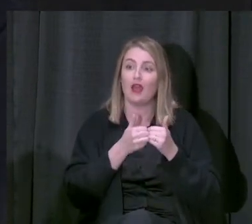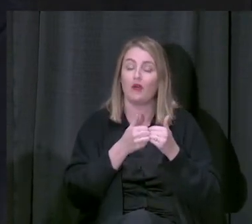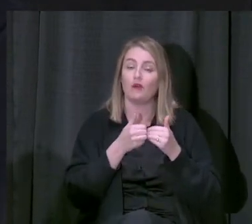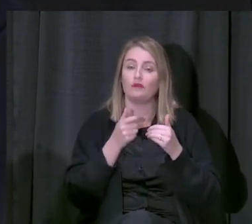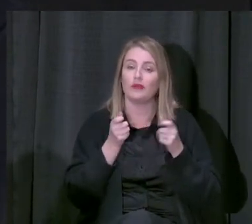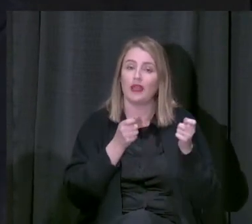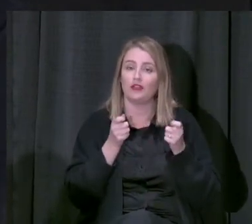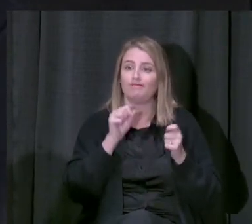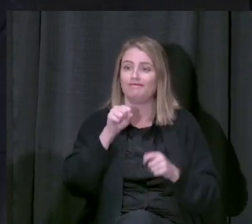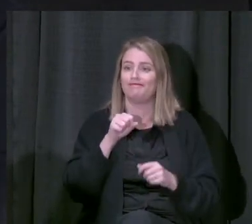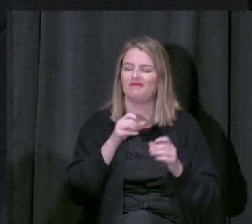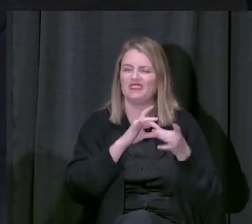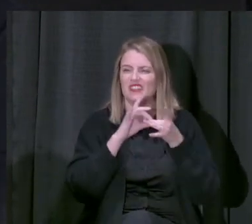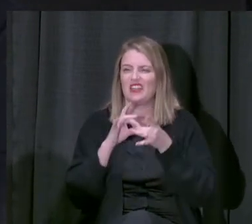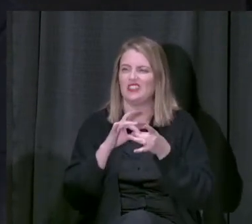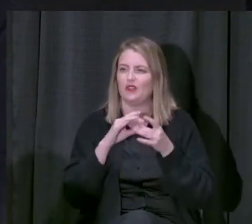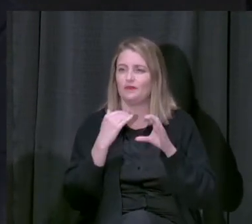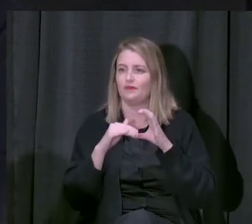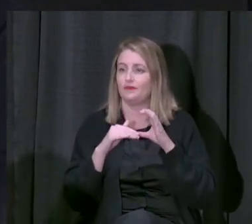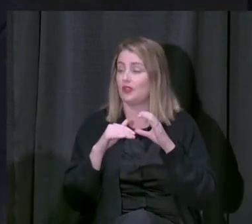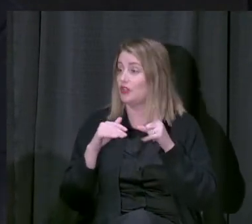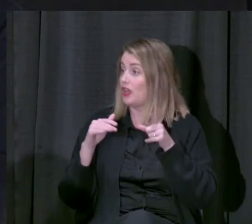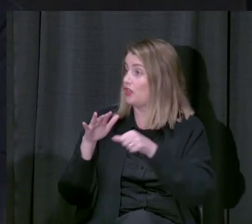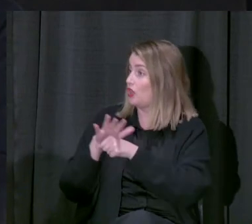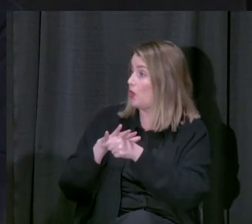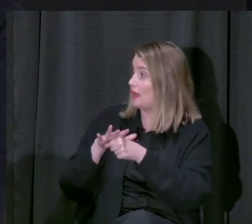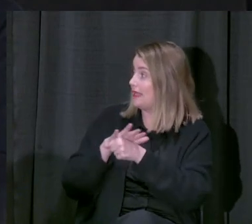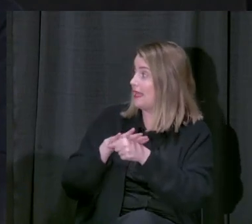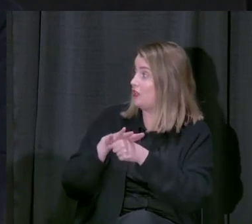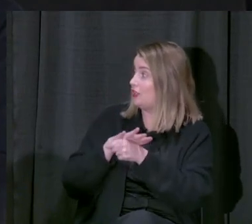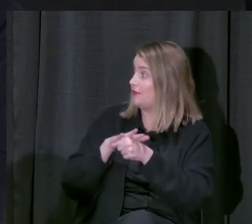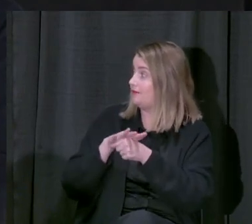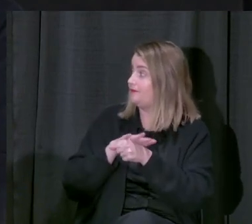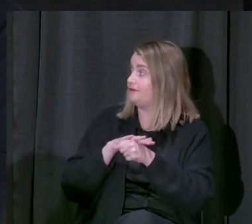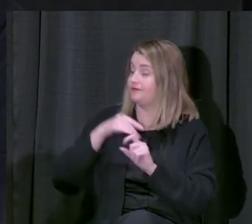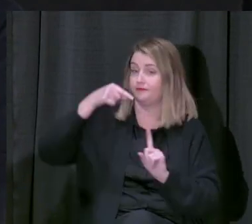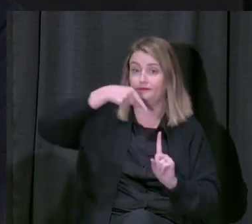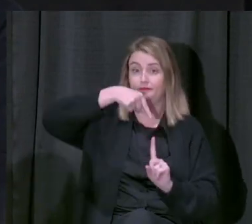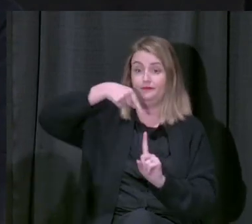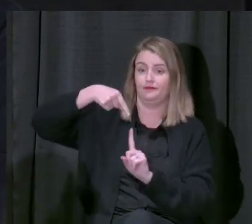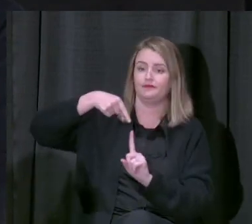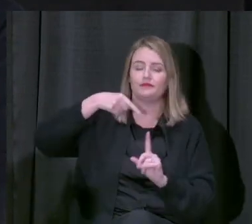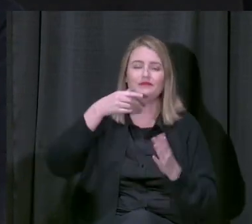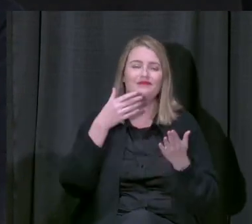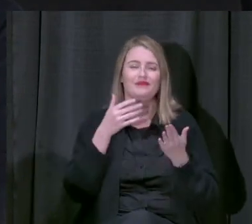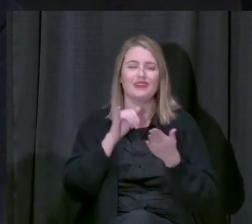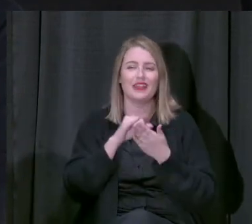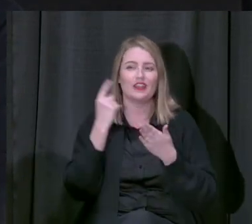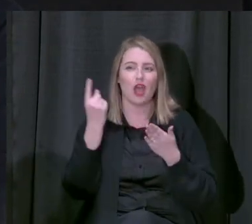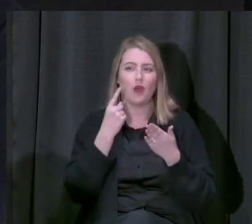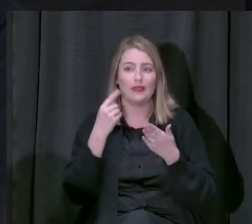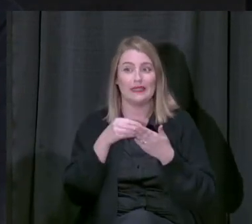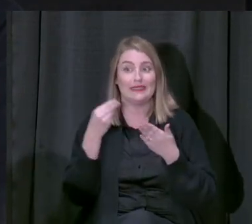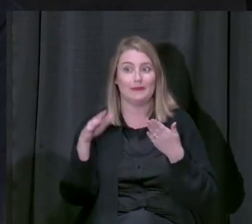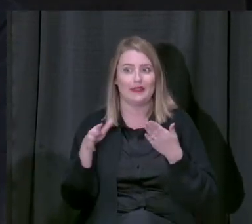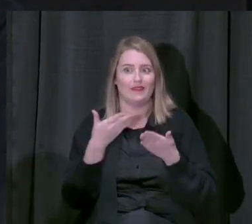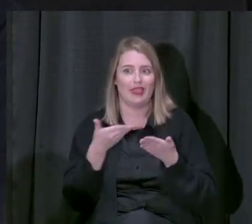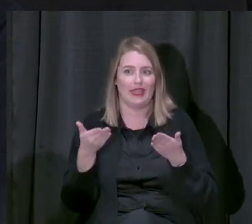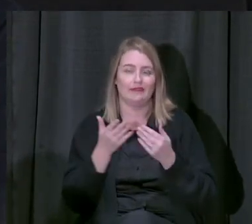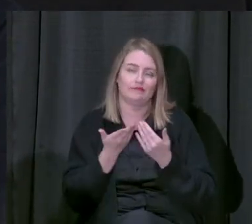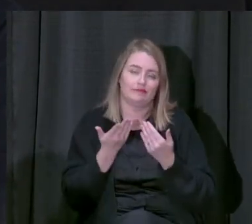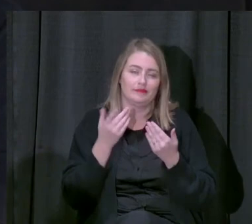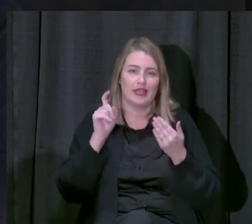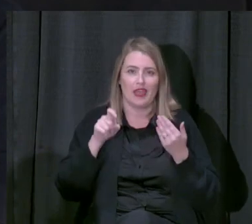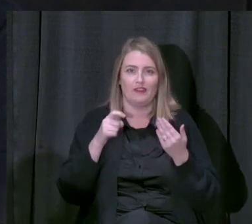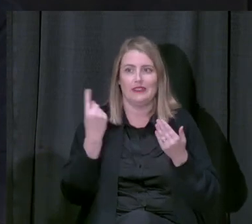handled. And localization. Yeah, that's, I mean, that's always an expensive thing because you've